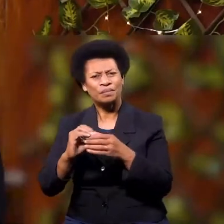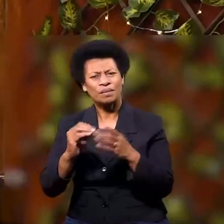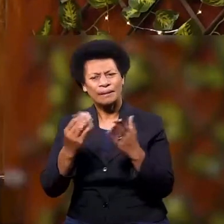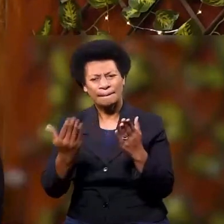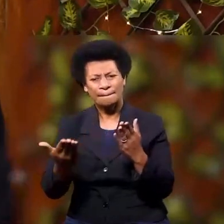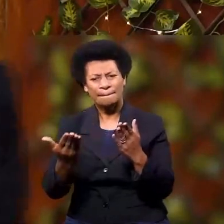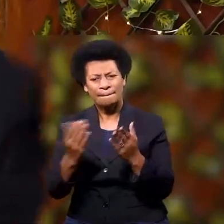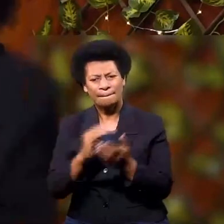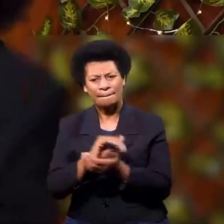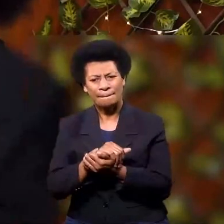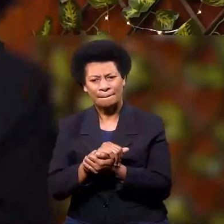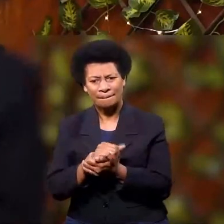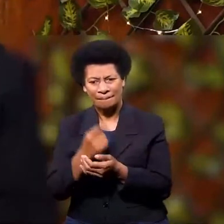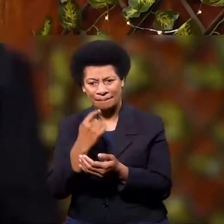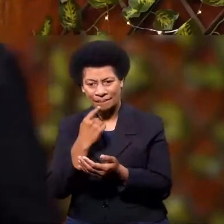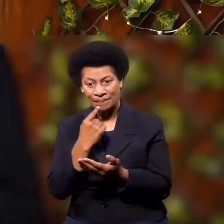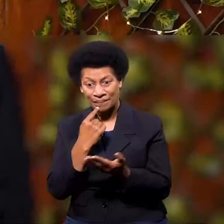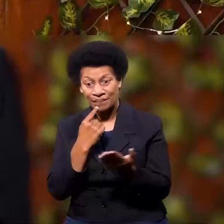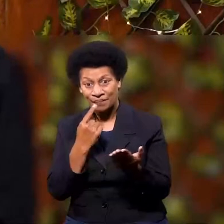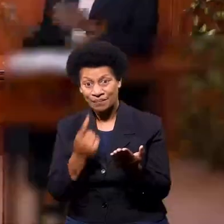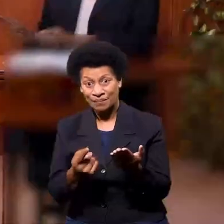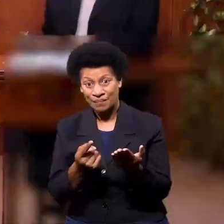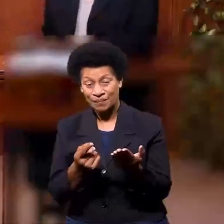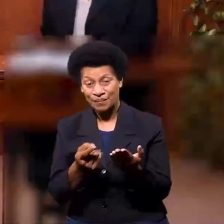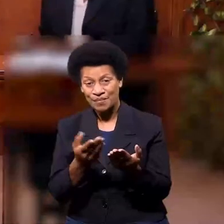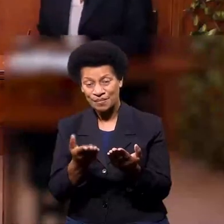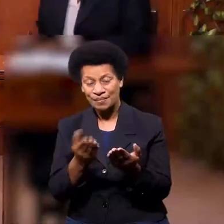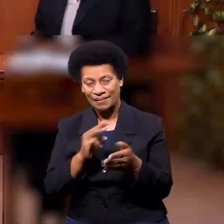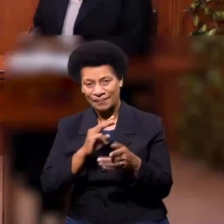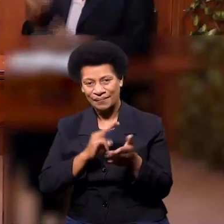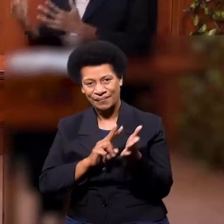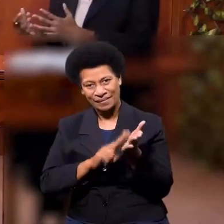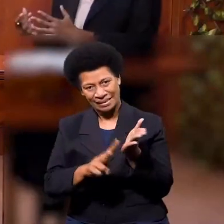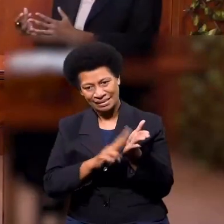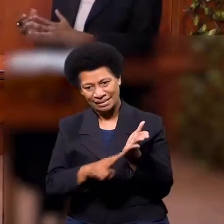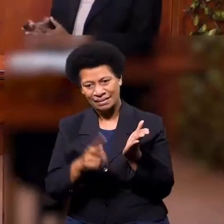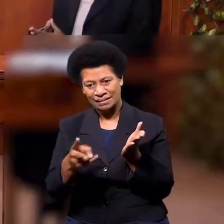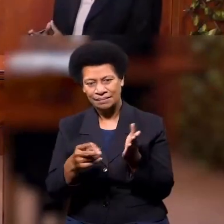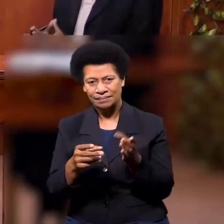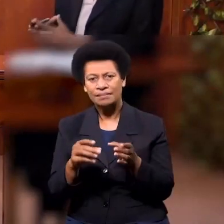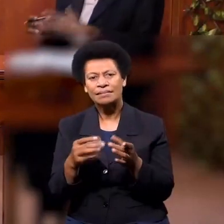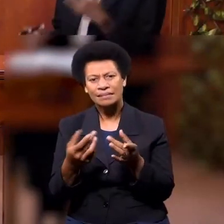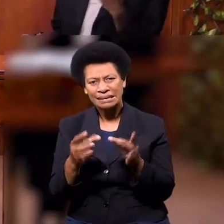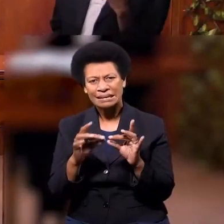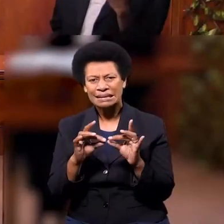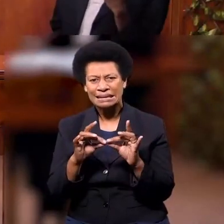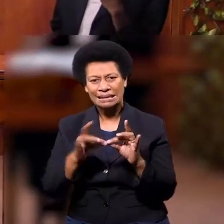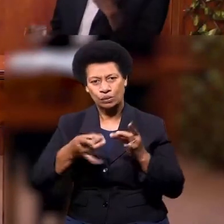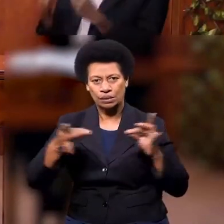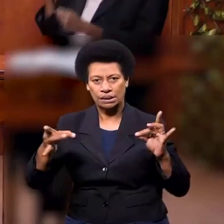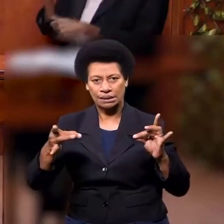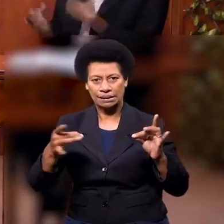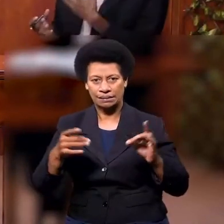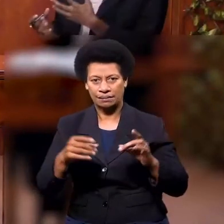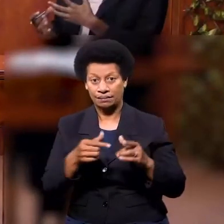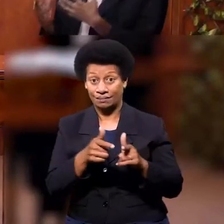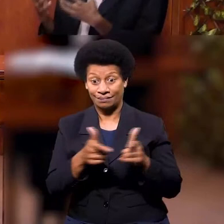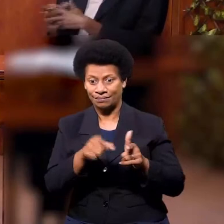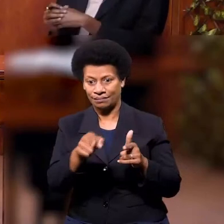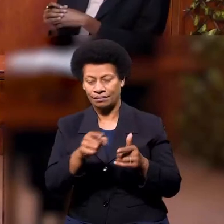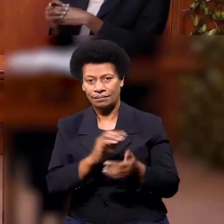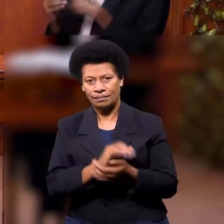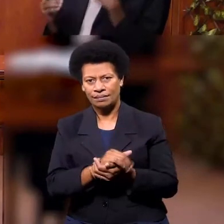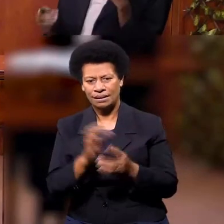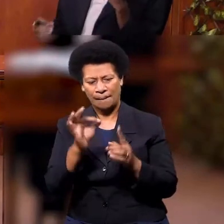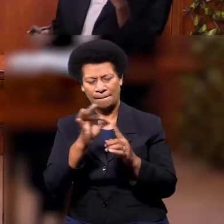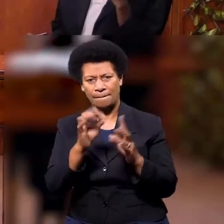Miss William is the linguist here. She'll probably be better versed in this fact. Miss Williams, what would you say is the significance of the